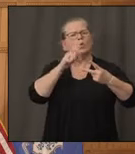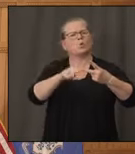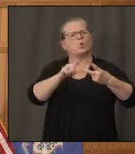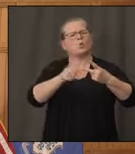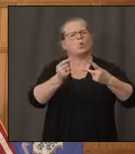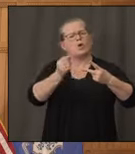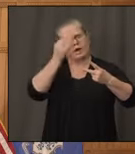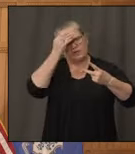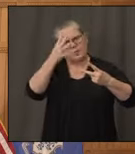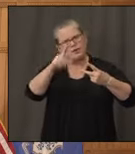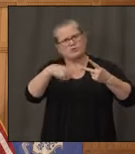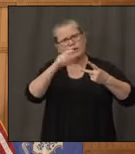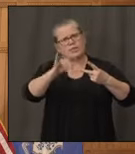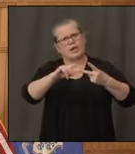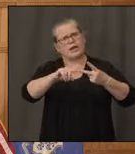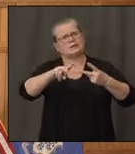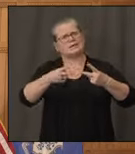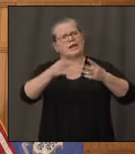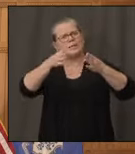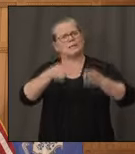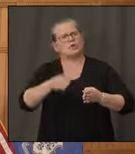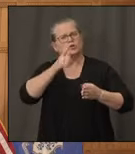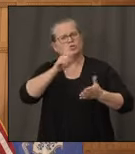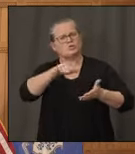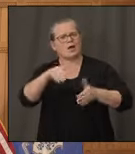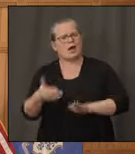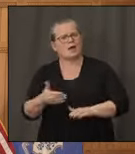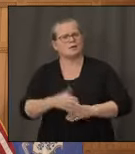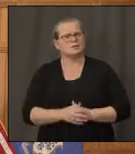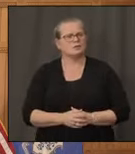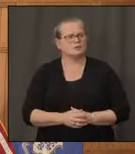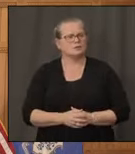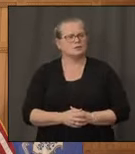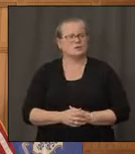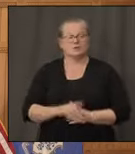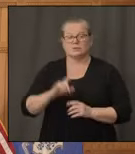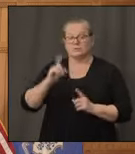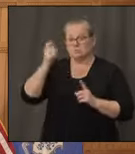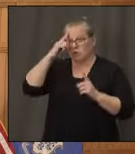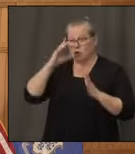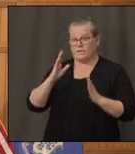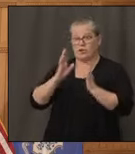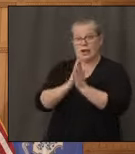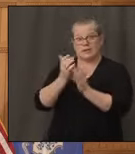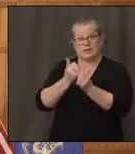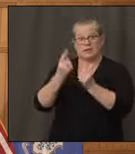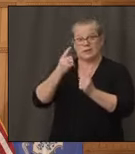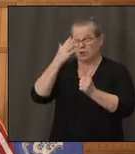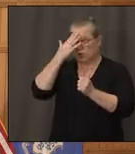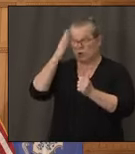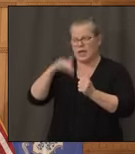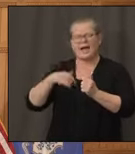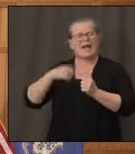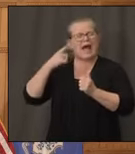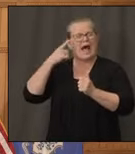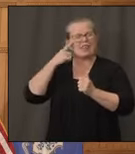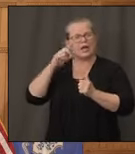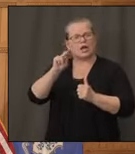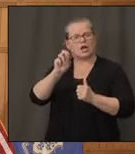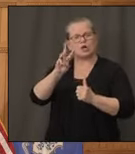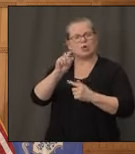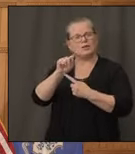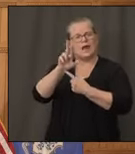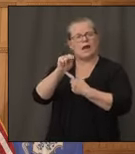Any of you know I that? I don't. Naugatuck and Newtown. I'll have to get back to you on